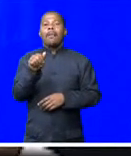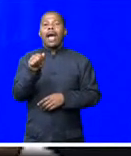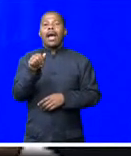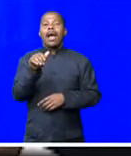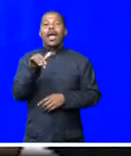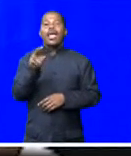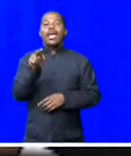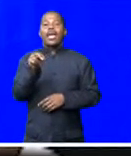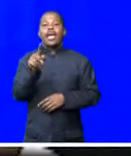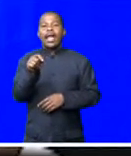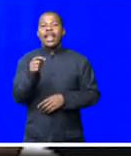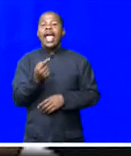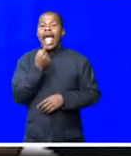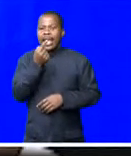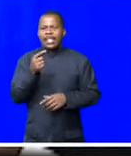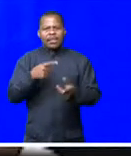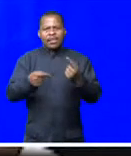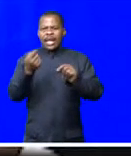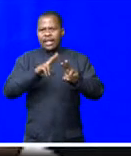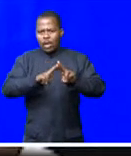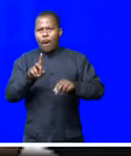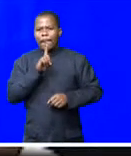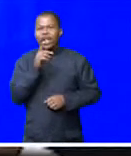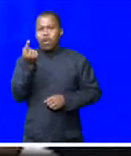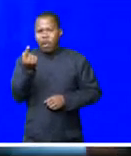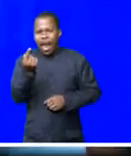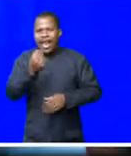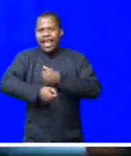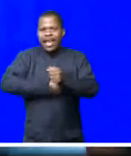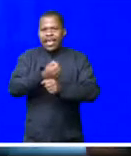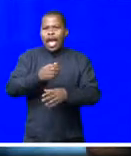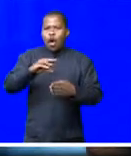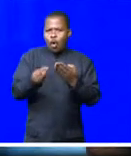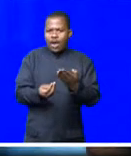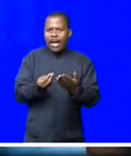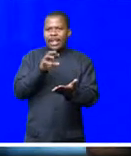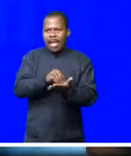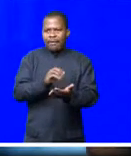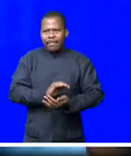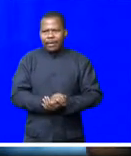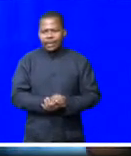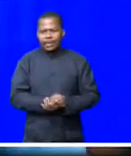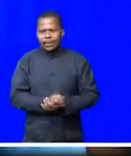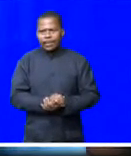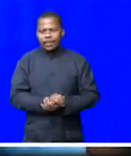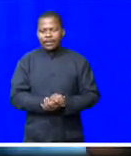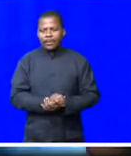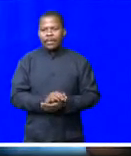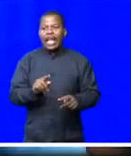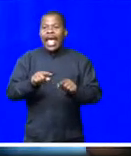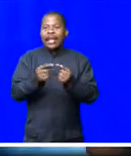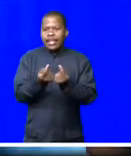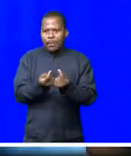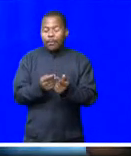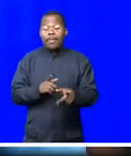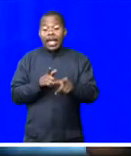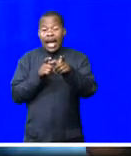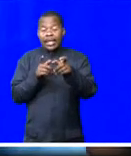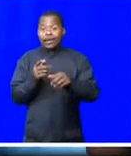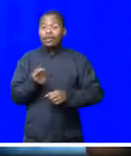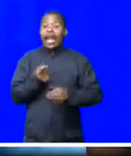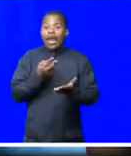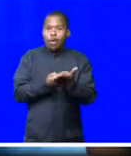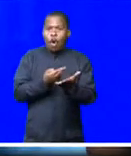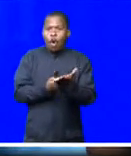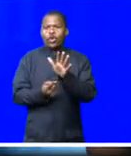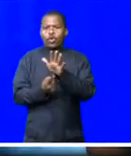ayimthengisi noma sekusele isivumelwano seminyaka munye ukuthi adlalele leliqembu. Kanti liqembu leArsenal nalo umbiko ithi sekududane